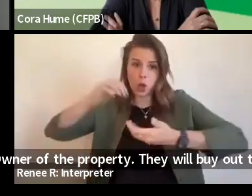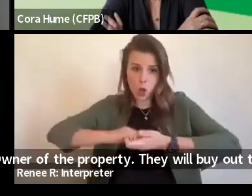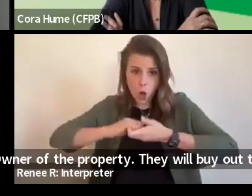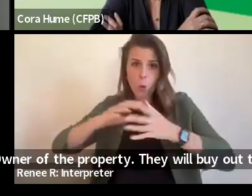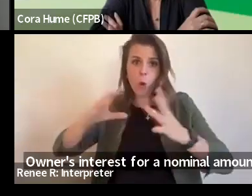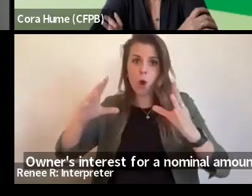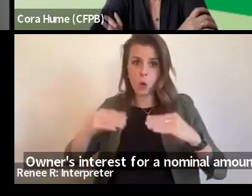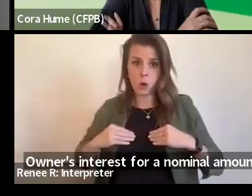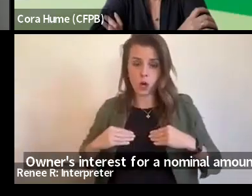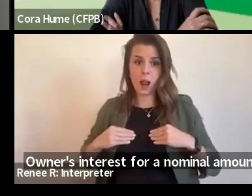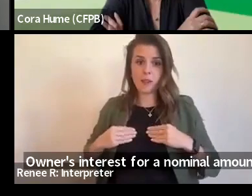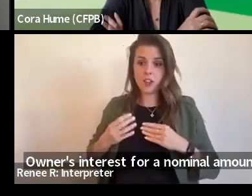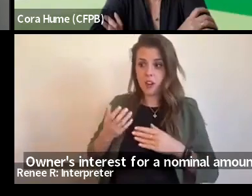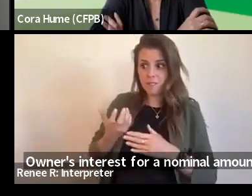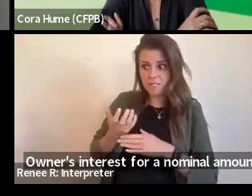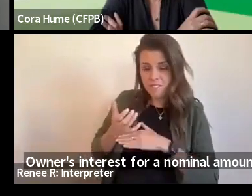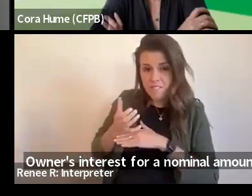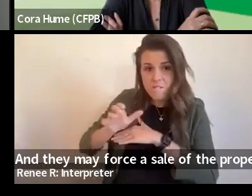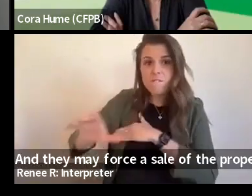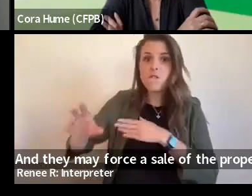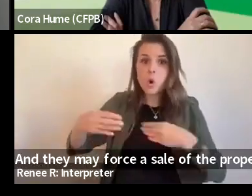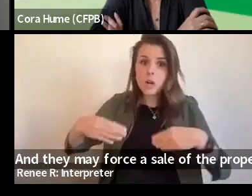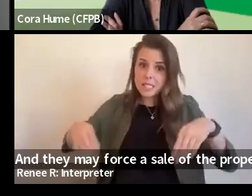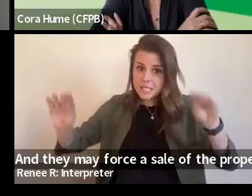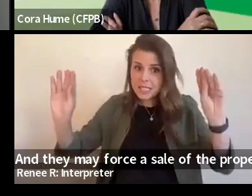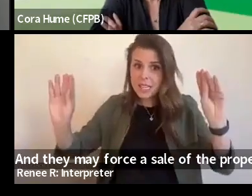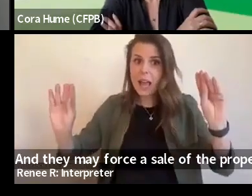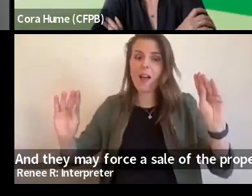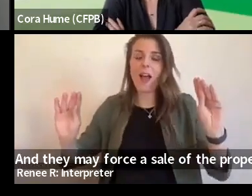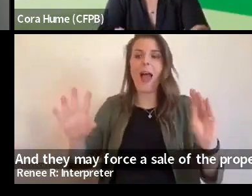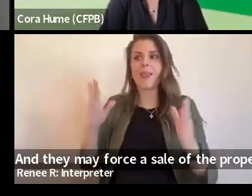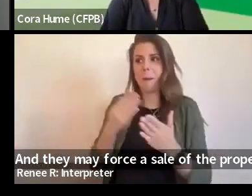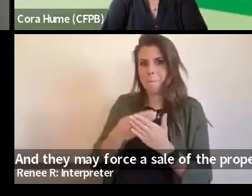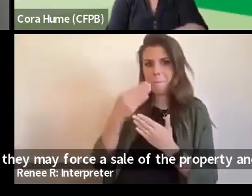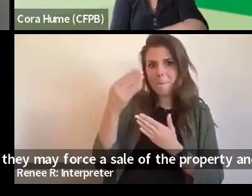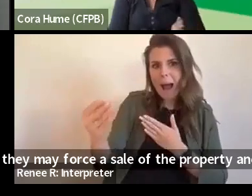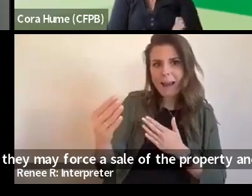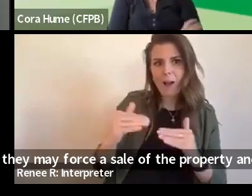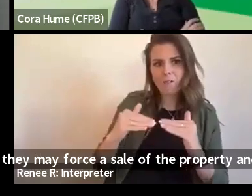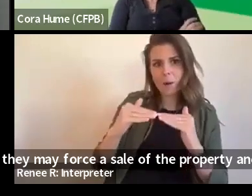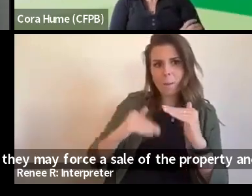of the property and buy that property for below market value. So